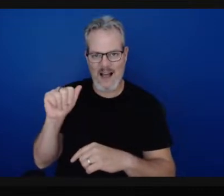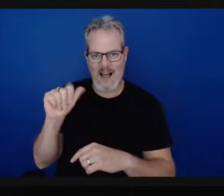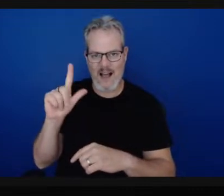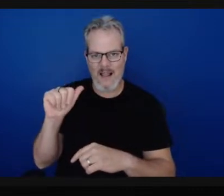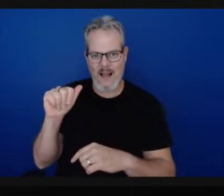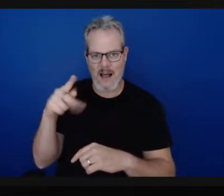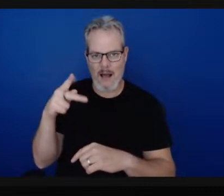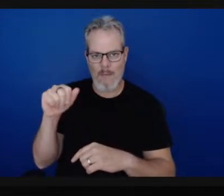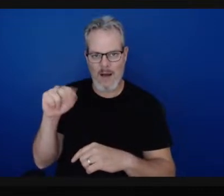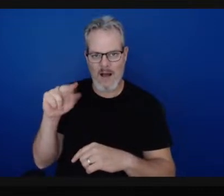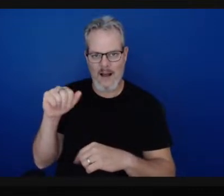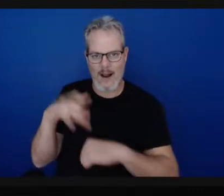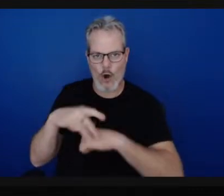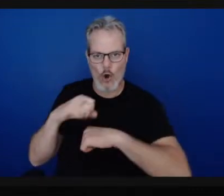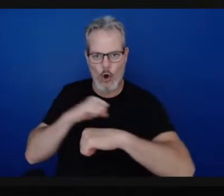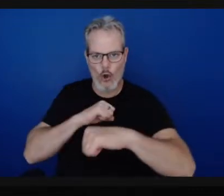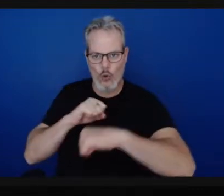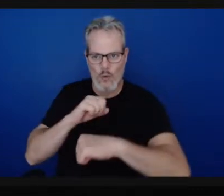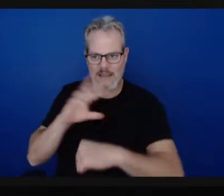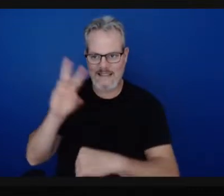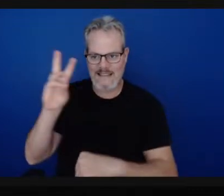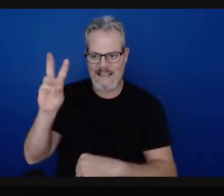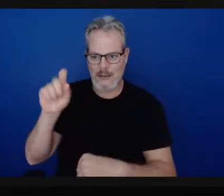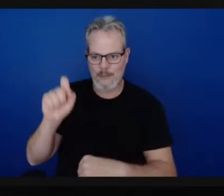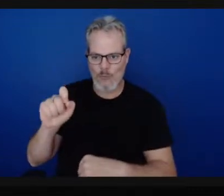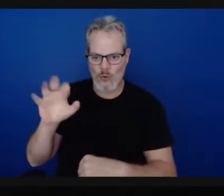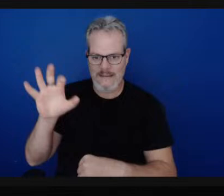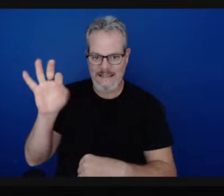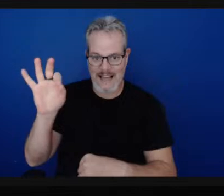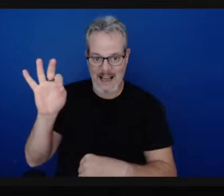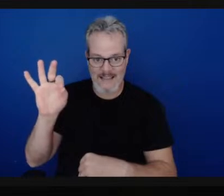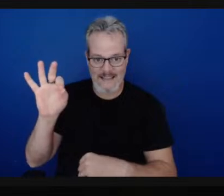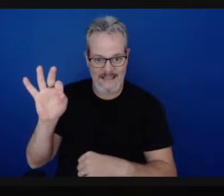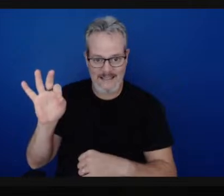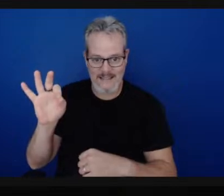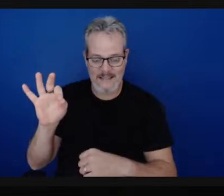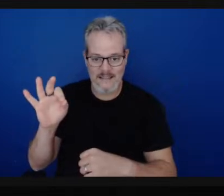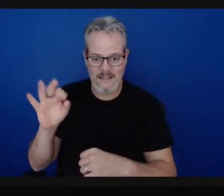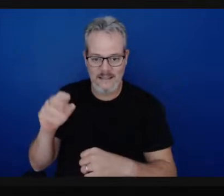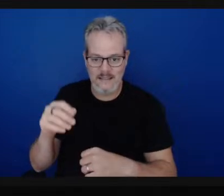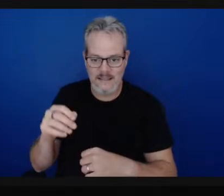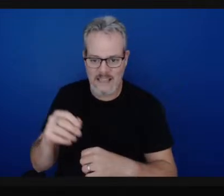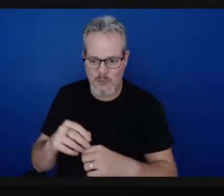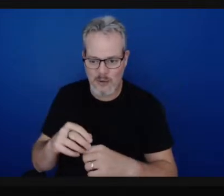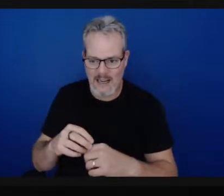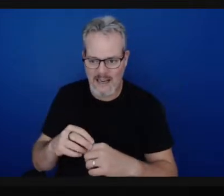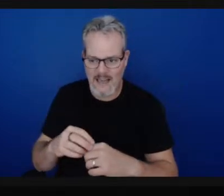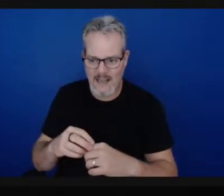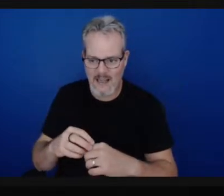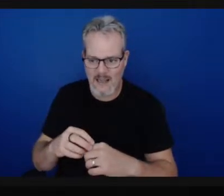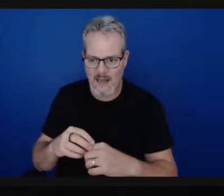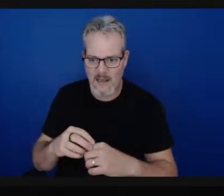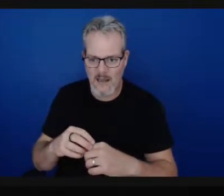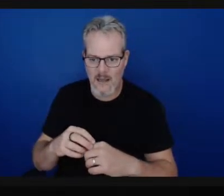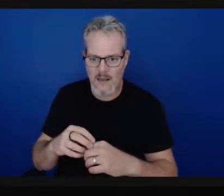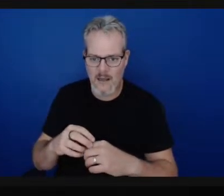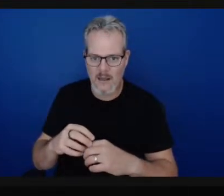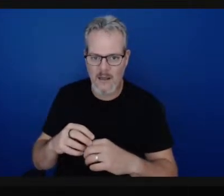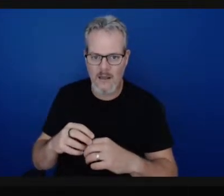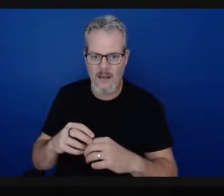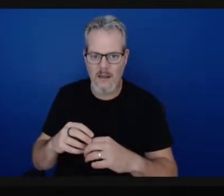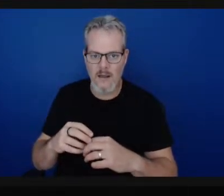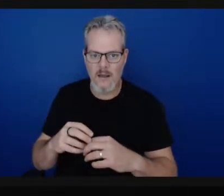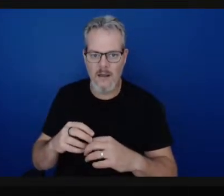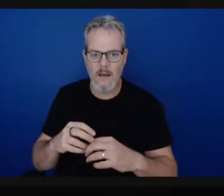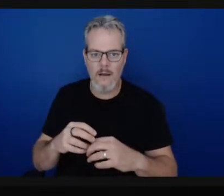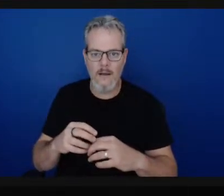same situation. Rather than being on a lower East Rift, Middle East Rift zone, think of this as